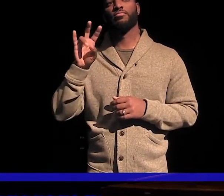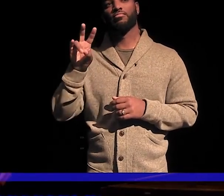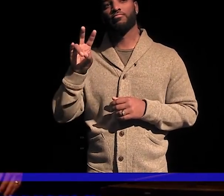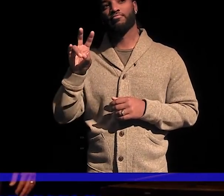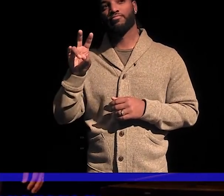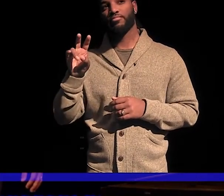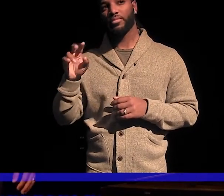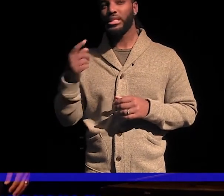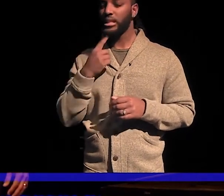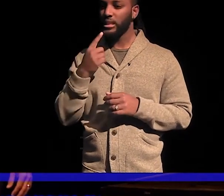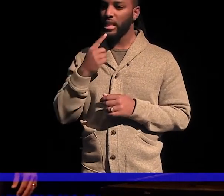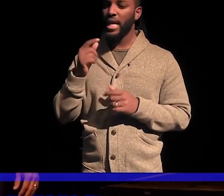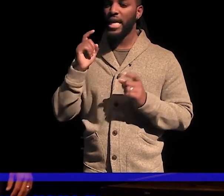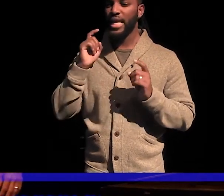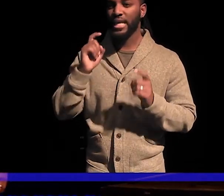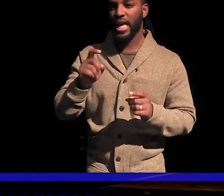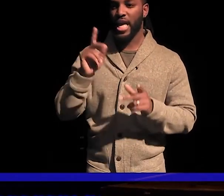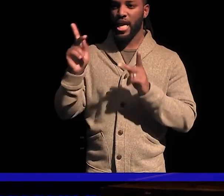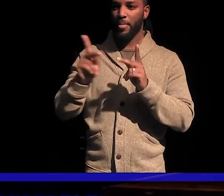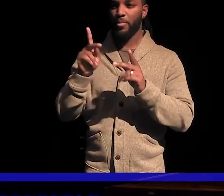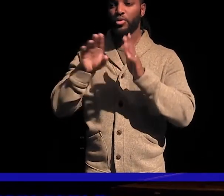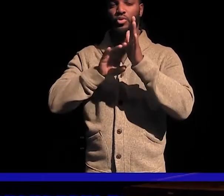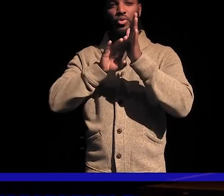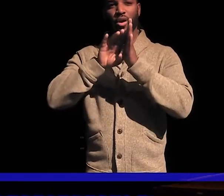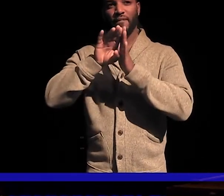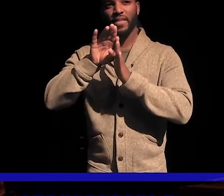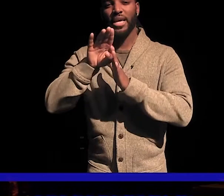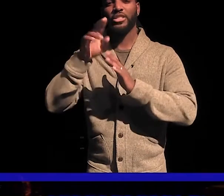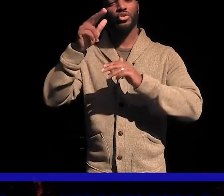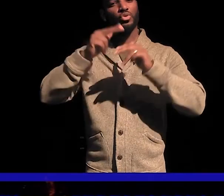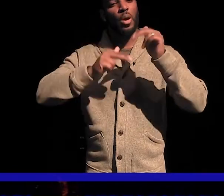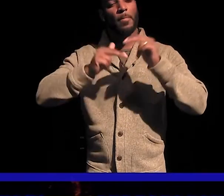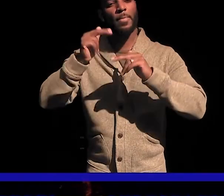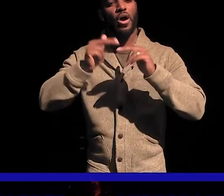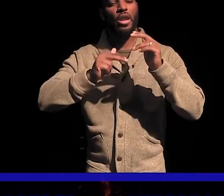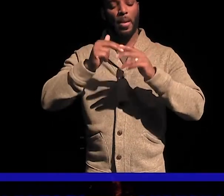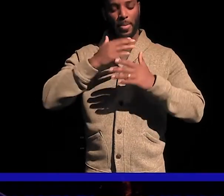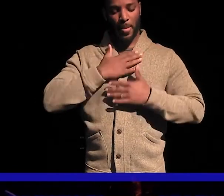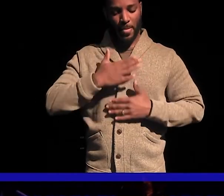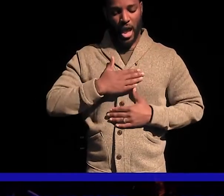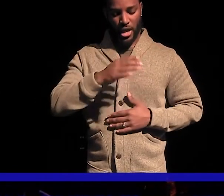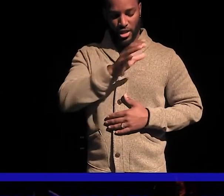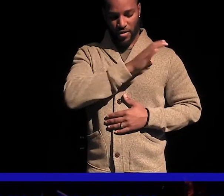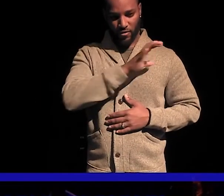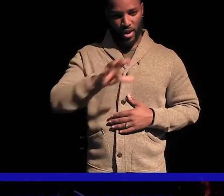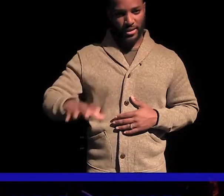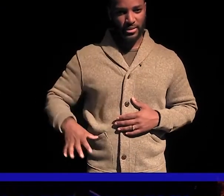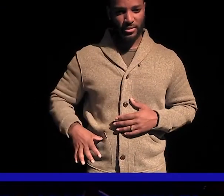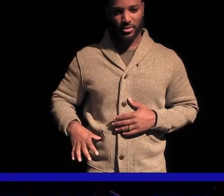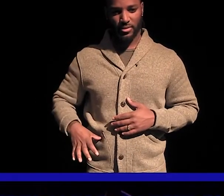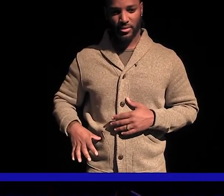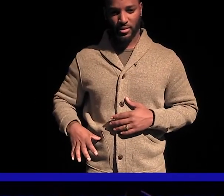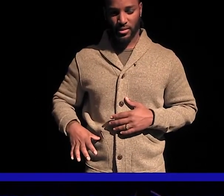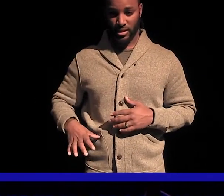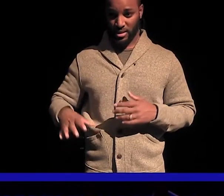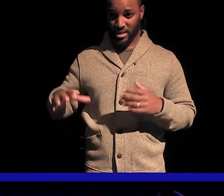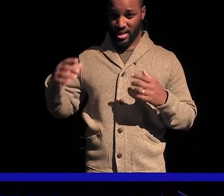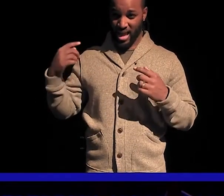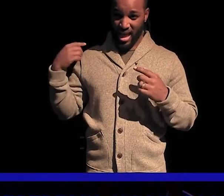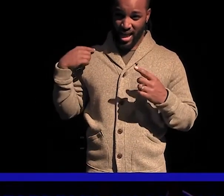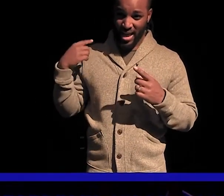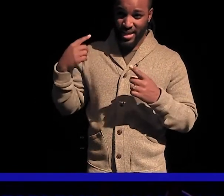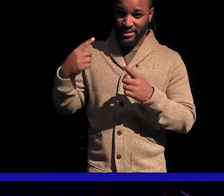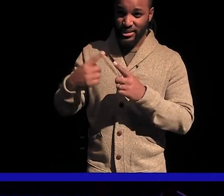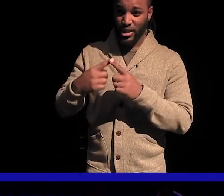the saints for the work of ministry for building up the body of Christ until we all attain